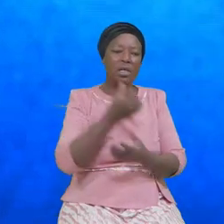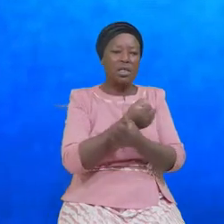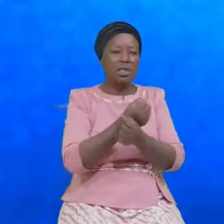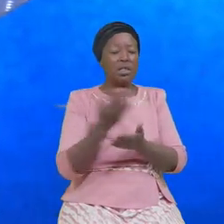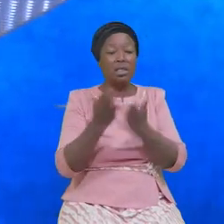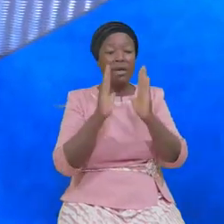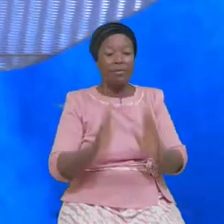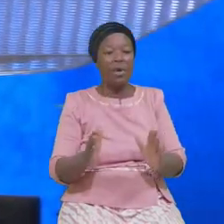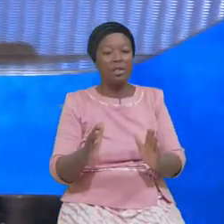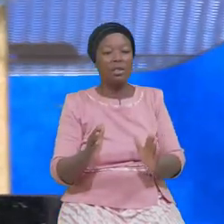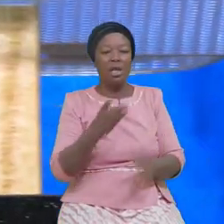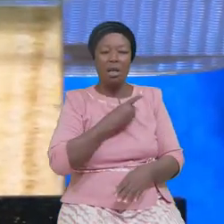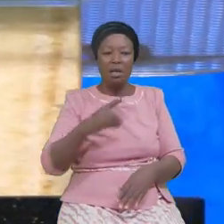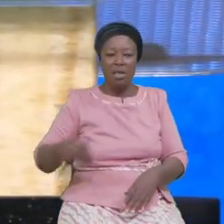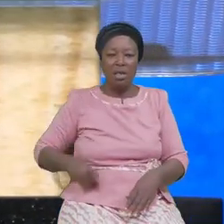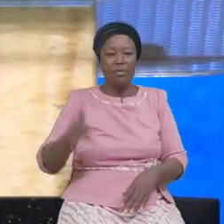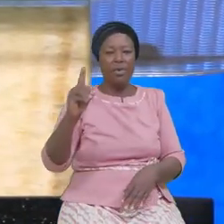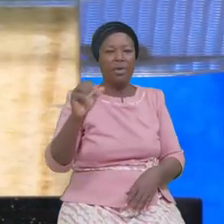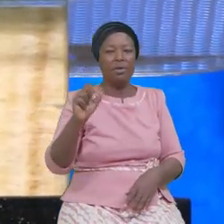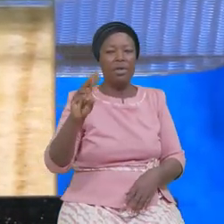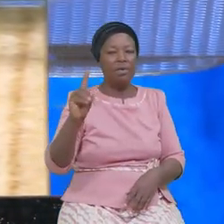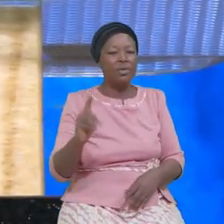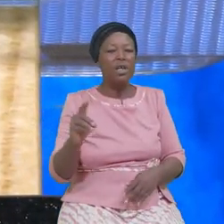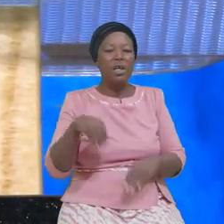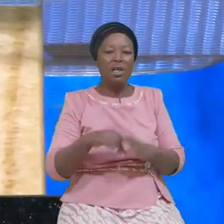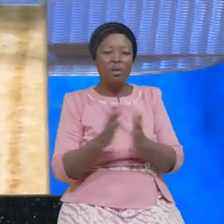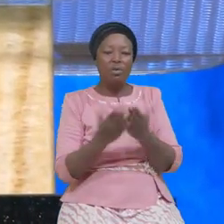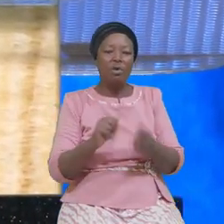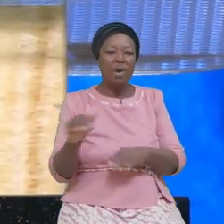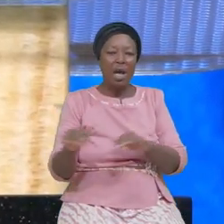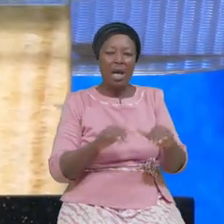David. Acts of the Apostles, chapter 15, verse 14.